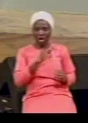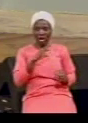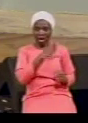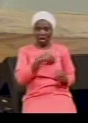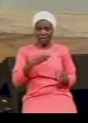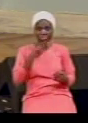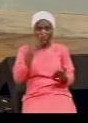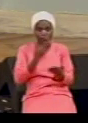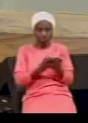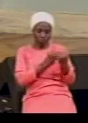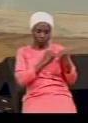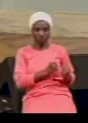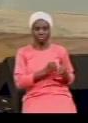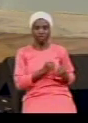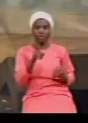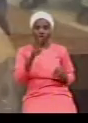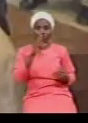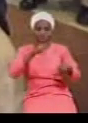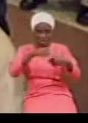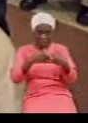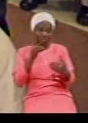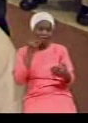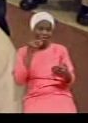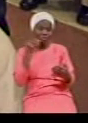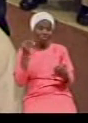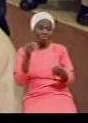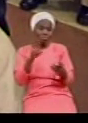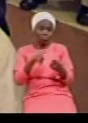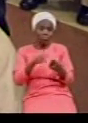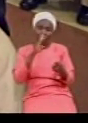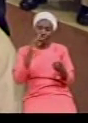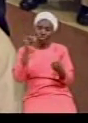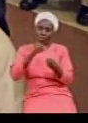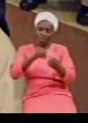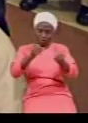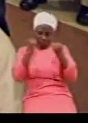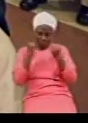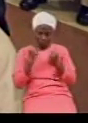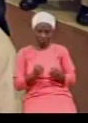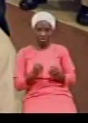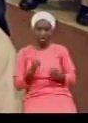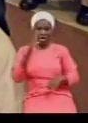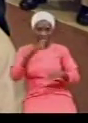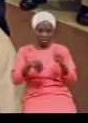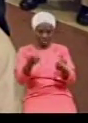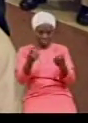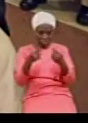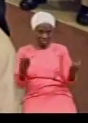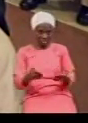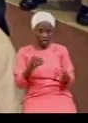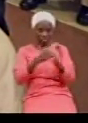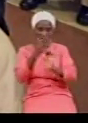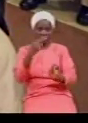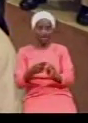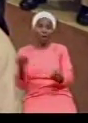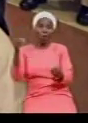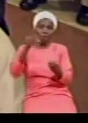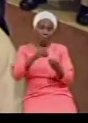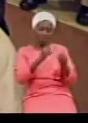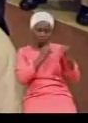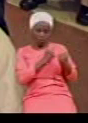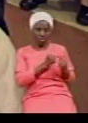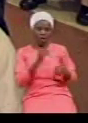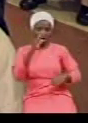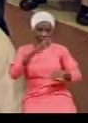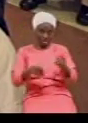home today stronger than you came, higher than you came, more courageous than you